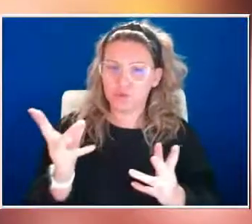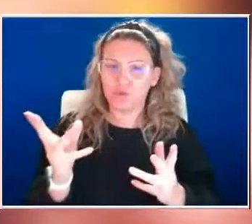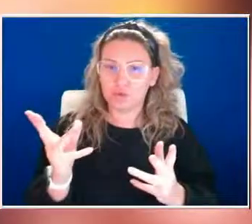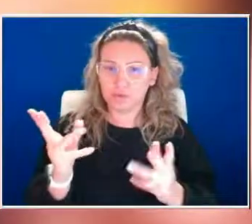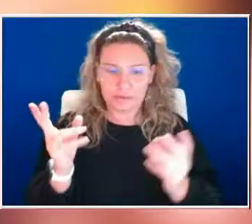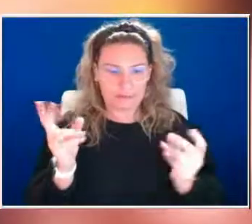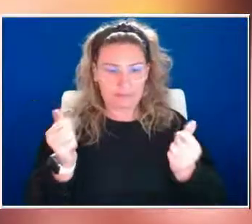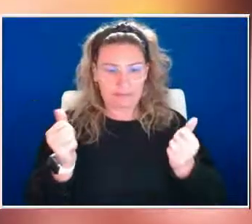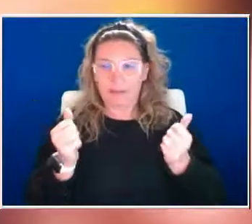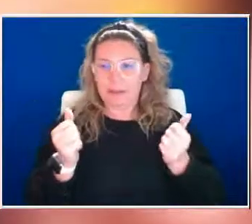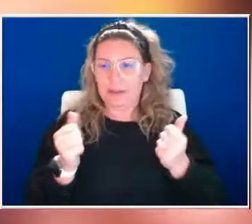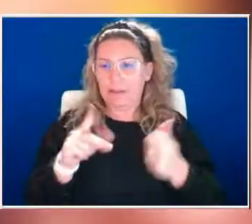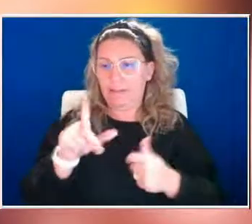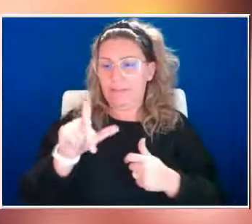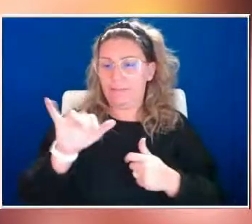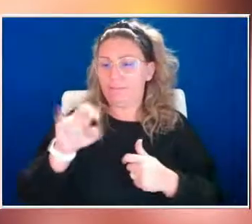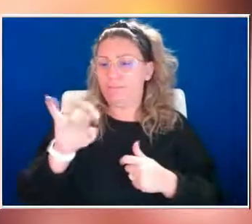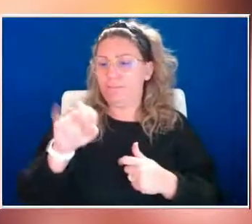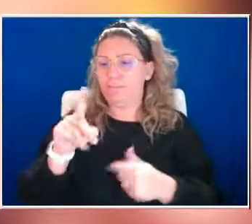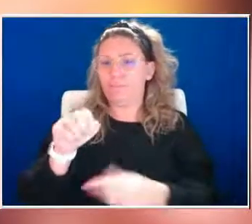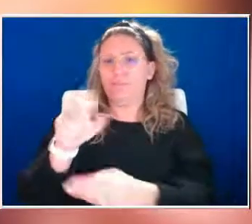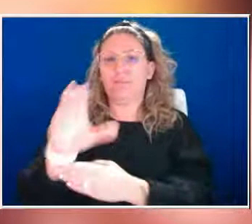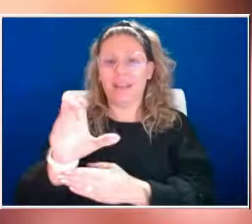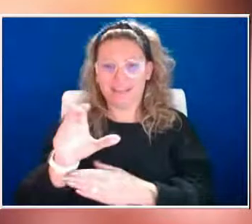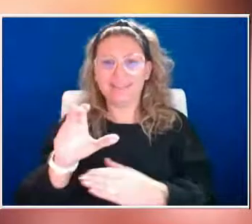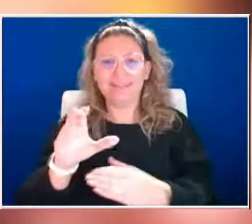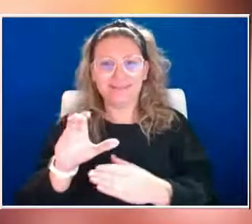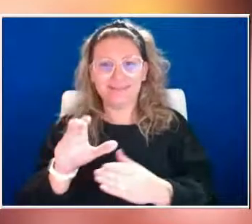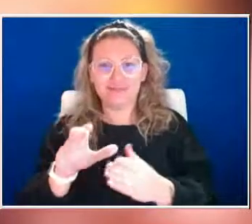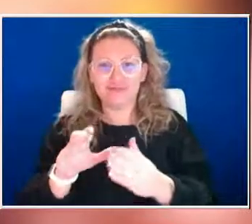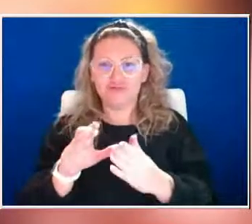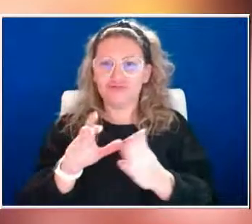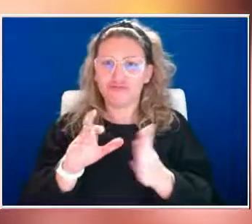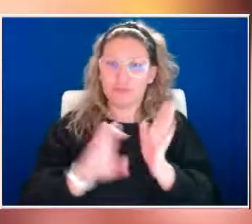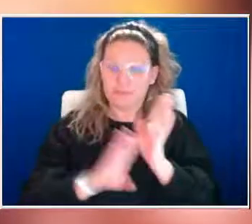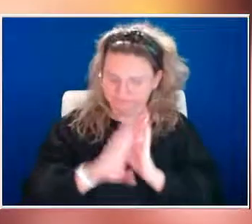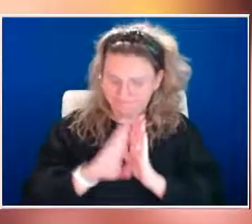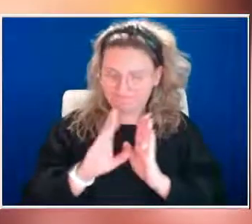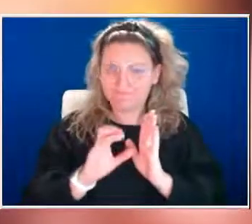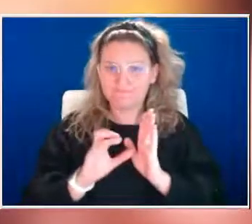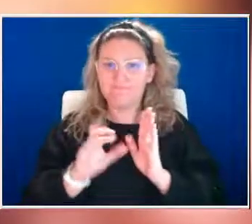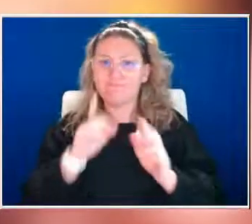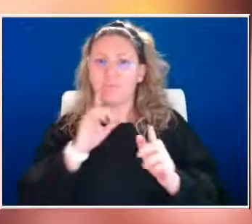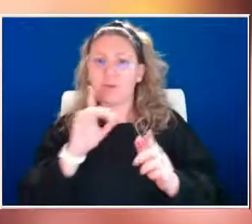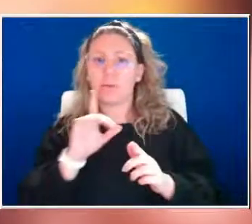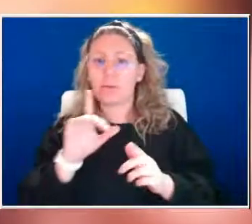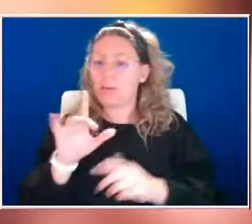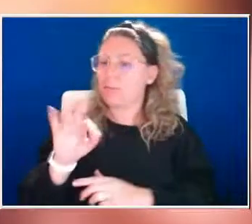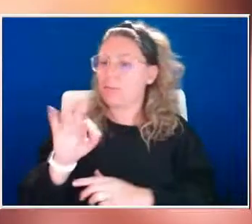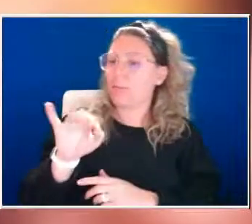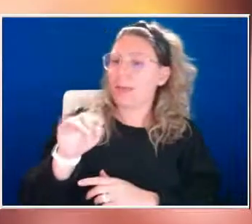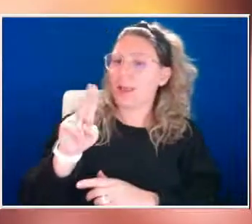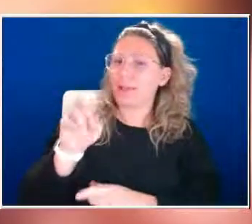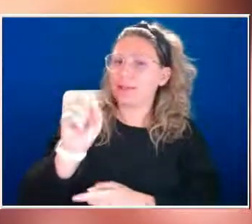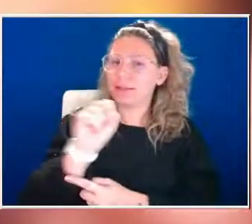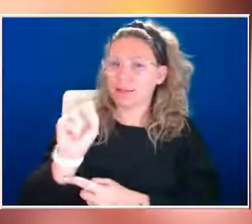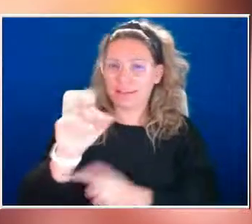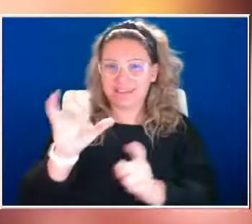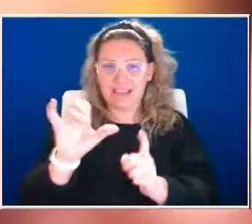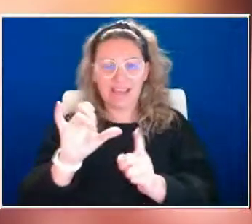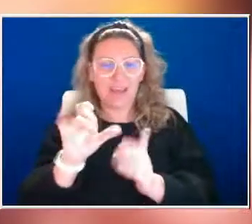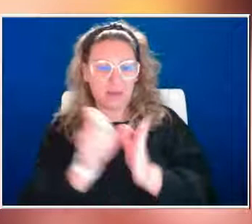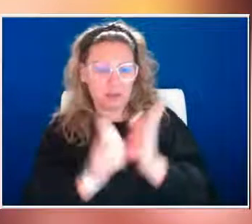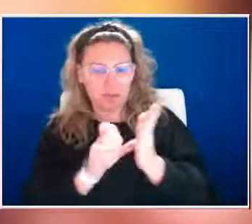immediate lymphatic reconstruction, a lymphovenous bypass, a vascularized lymph node transfer, all of those procedures, those can be applied